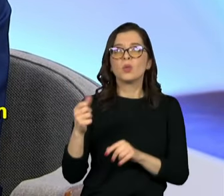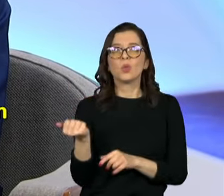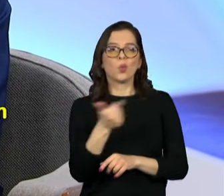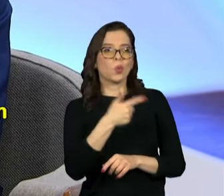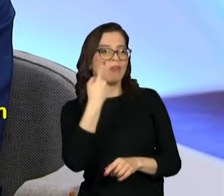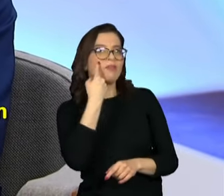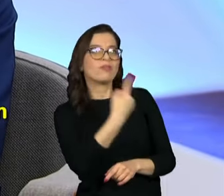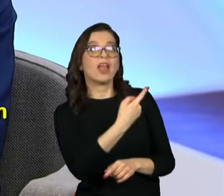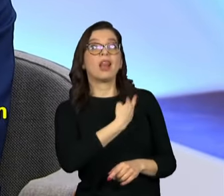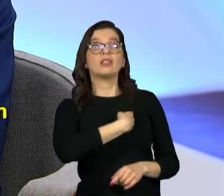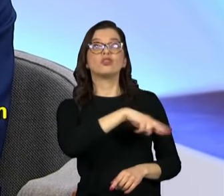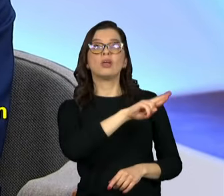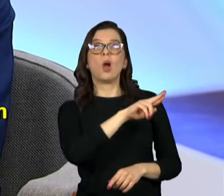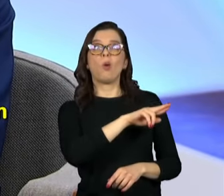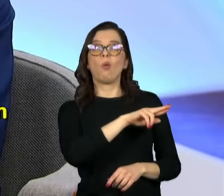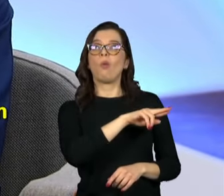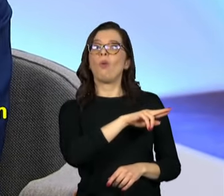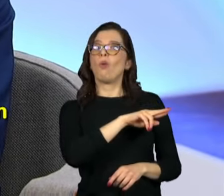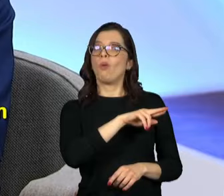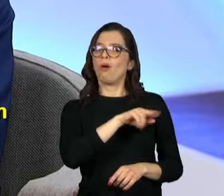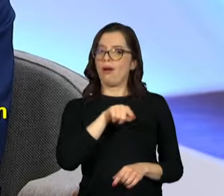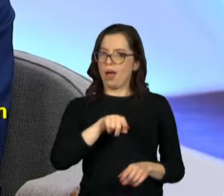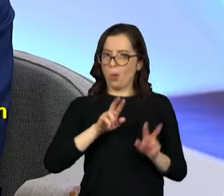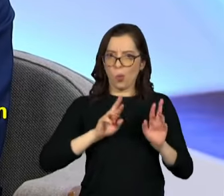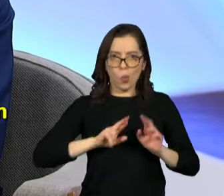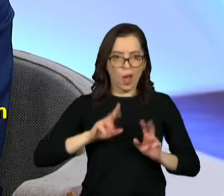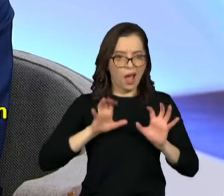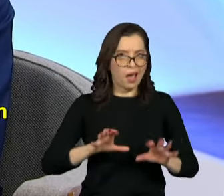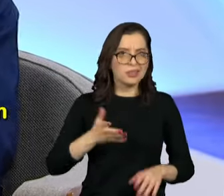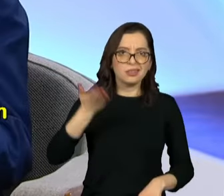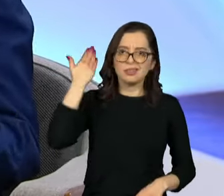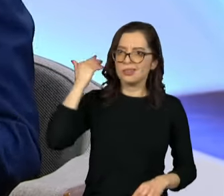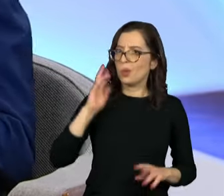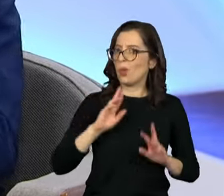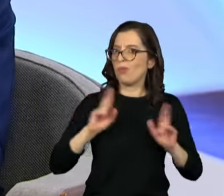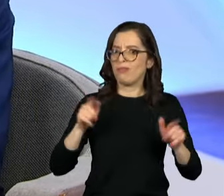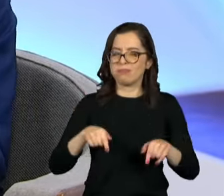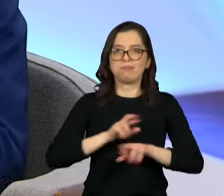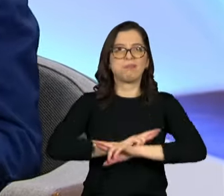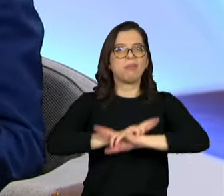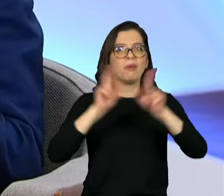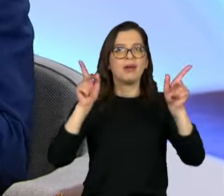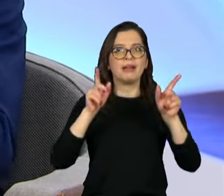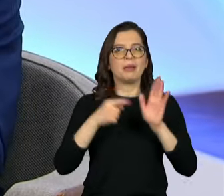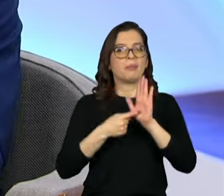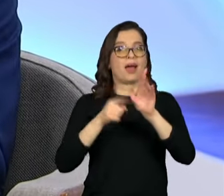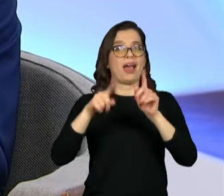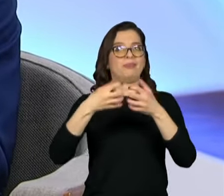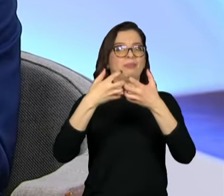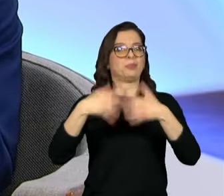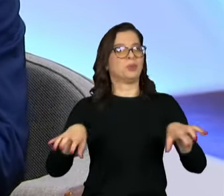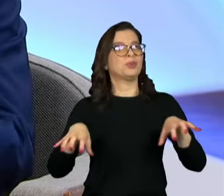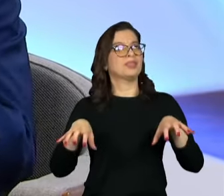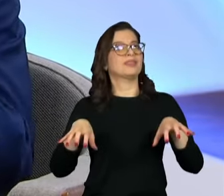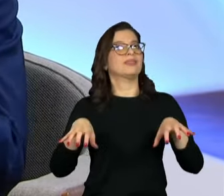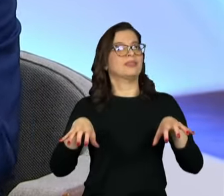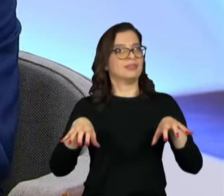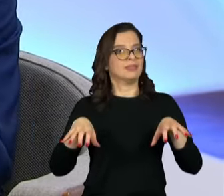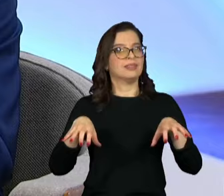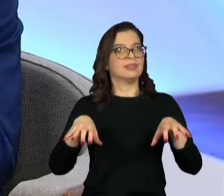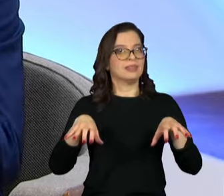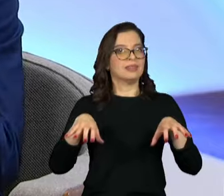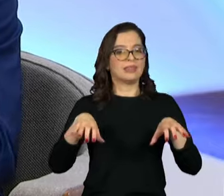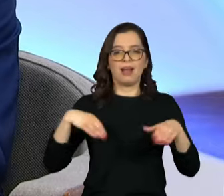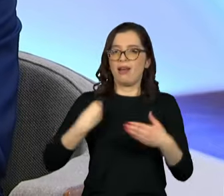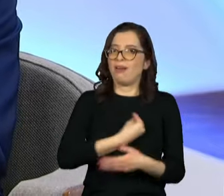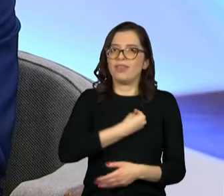marry someone of a different religion. Didn't used to be that way. It illustrates how the polarization has